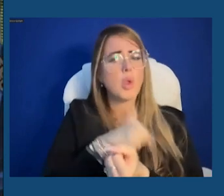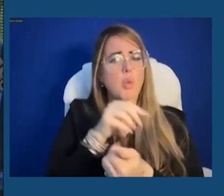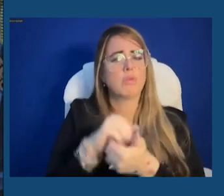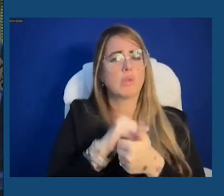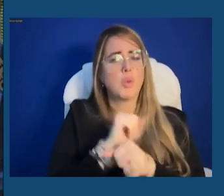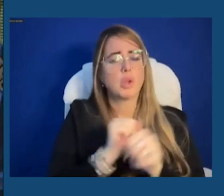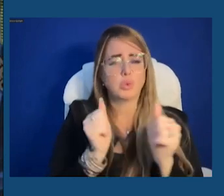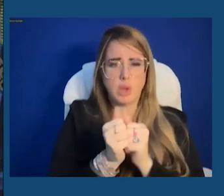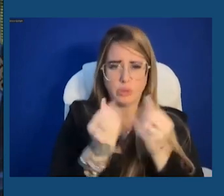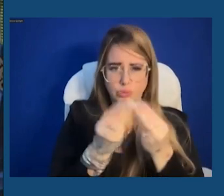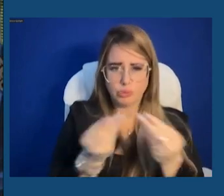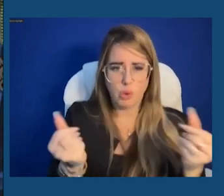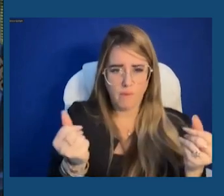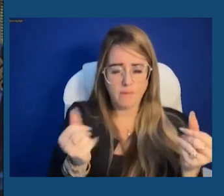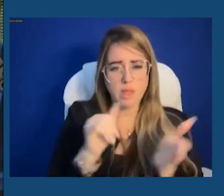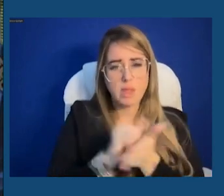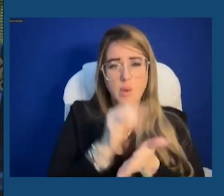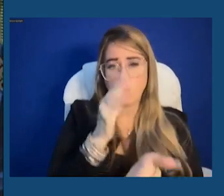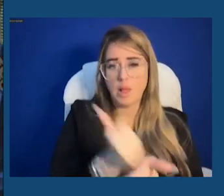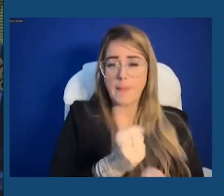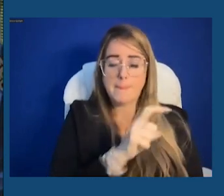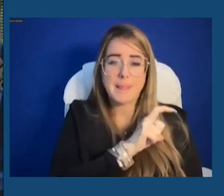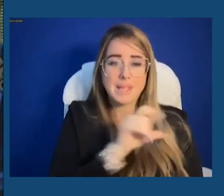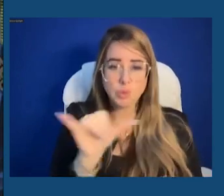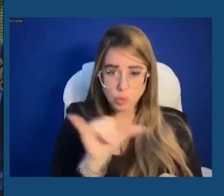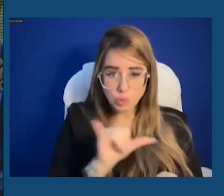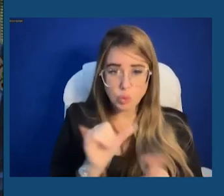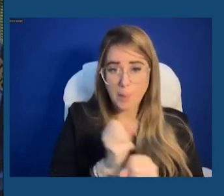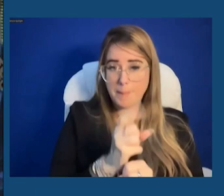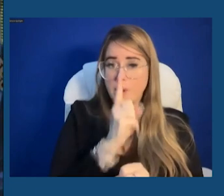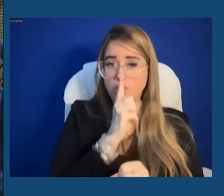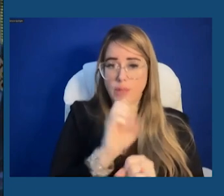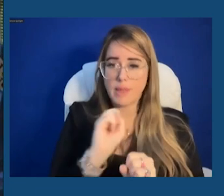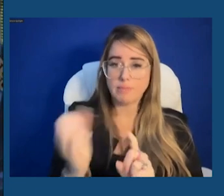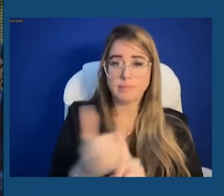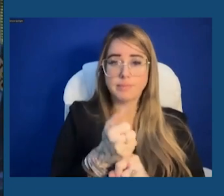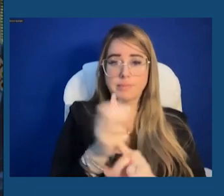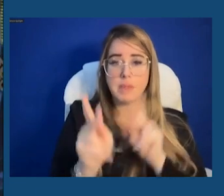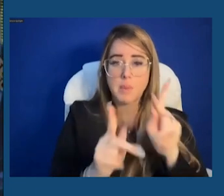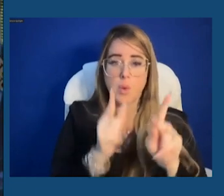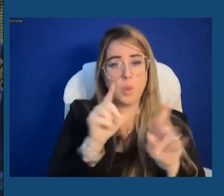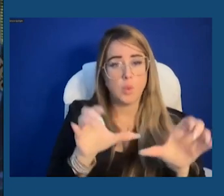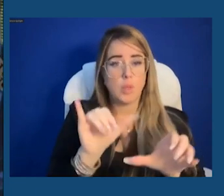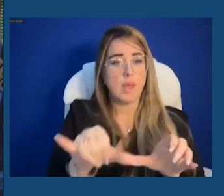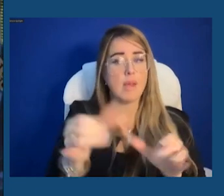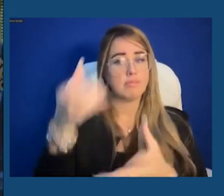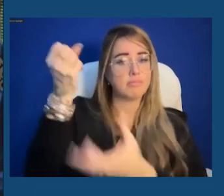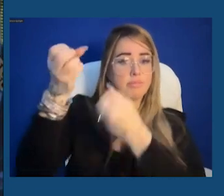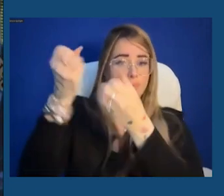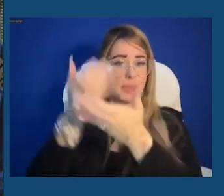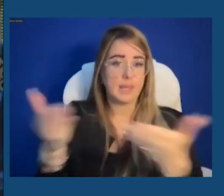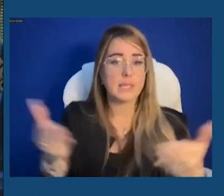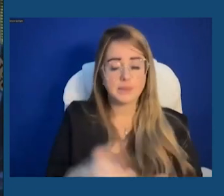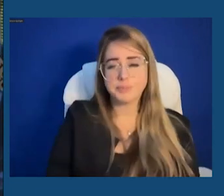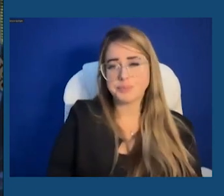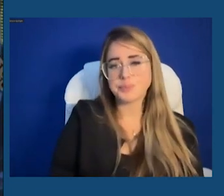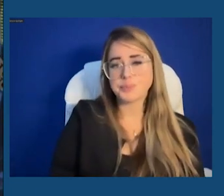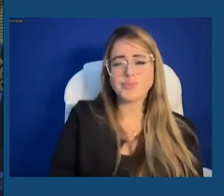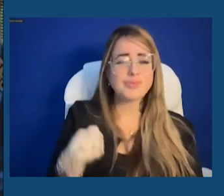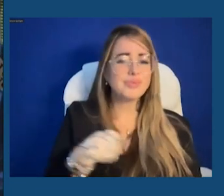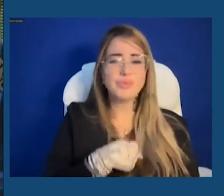deterrent as well and help law enforcement be able to apprehend those who are doing it. So Again, we're not talking